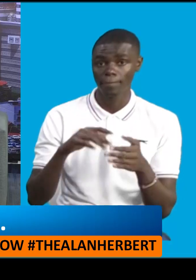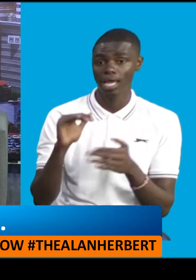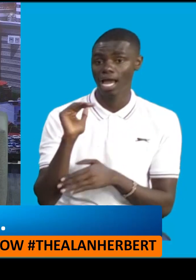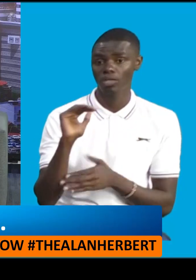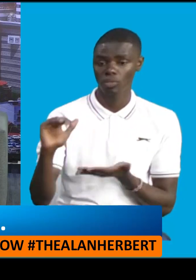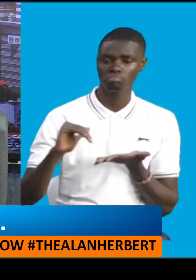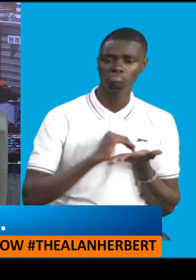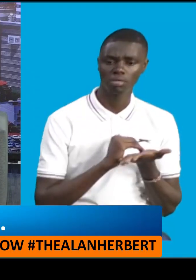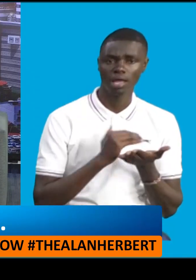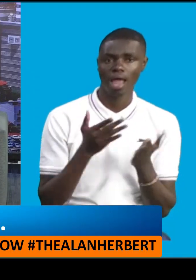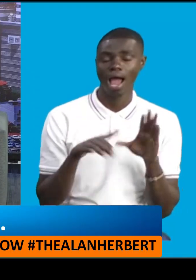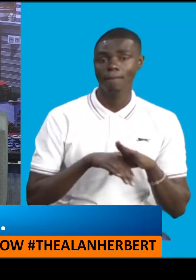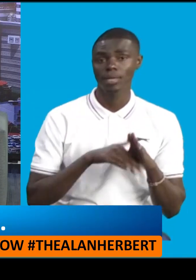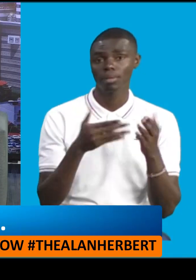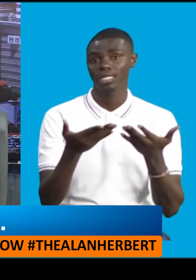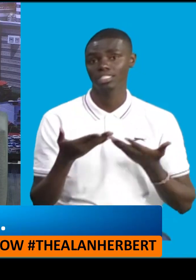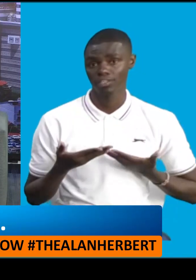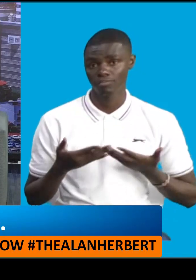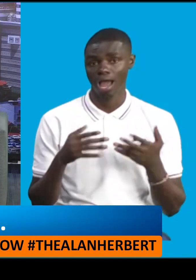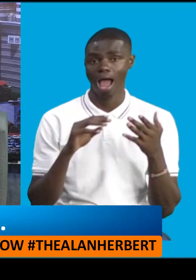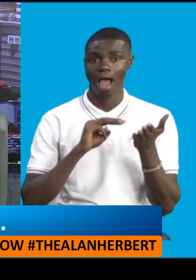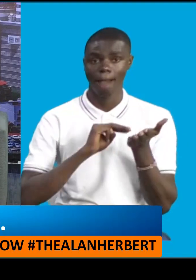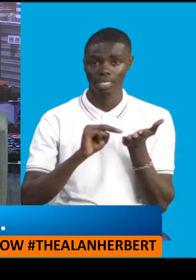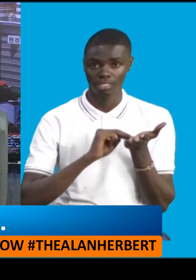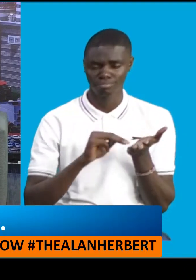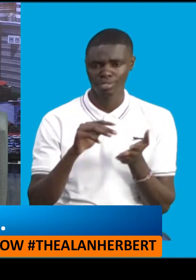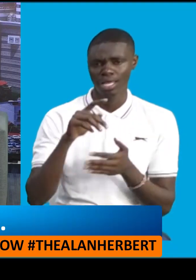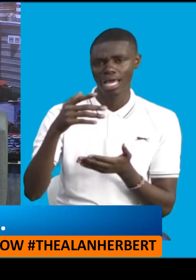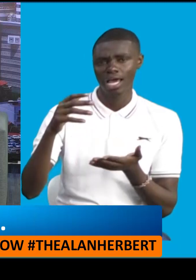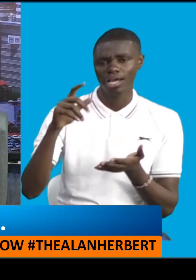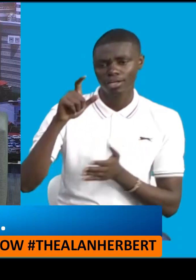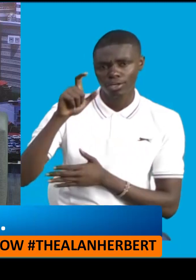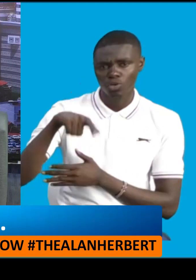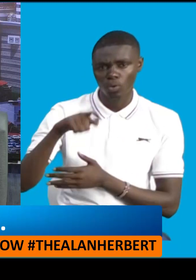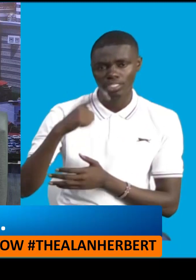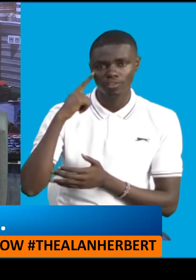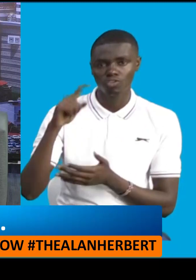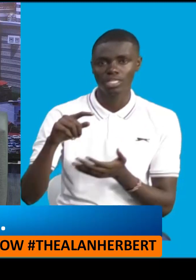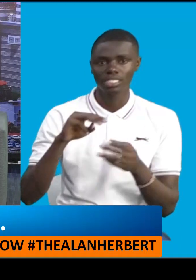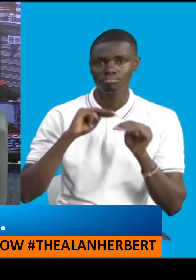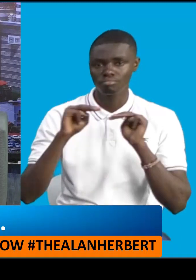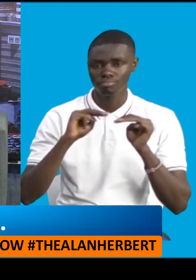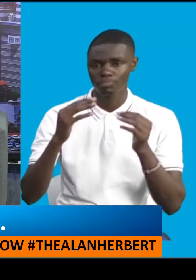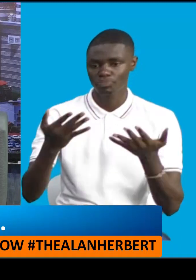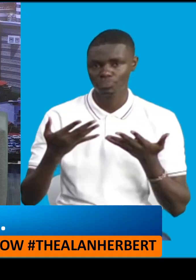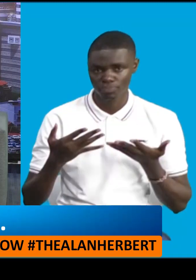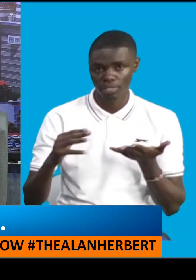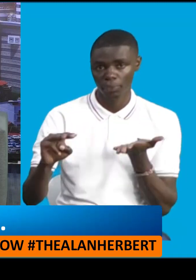a request is sent, a member receives a message that your request for this service has been